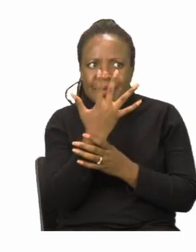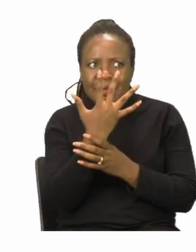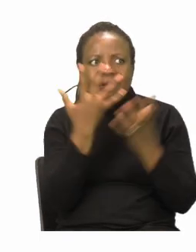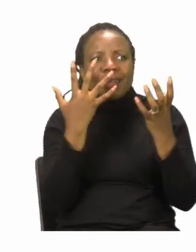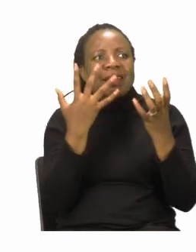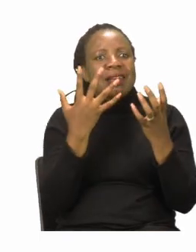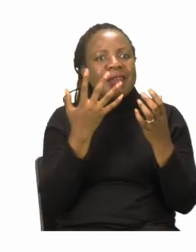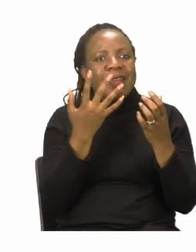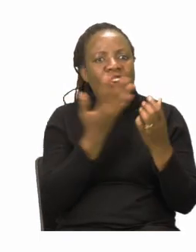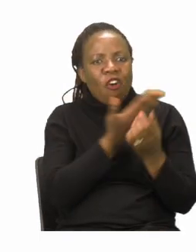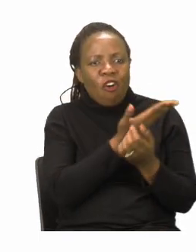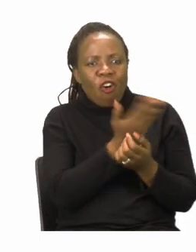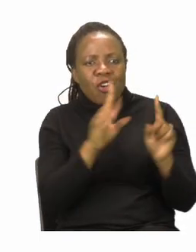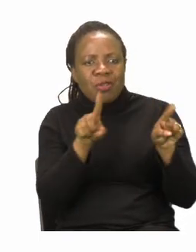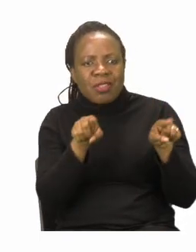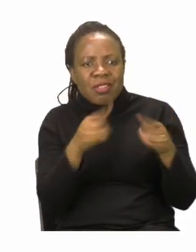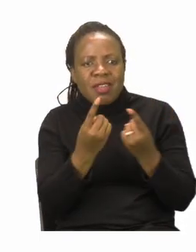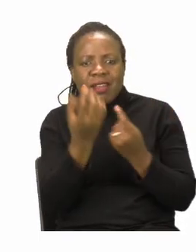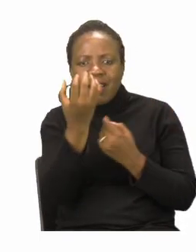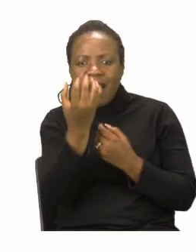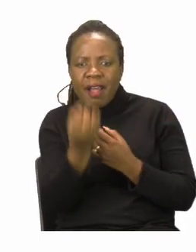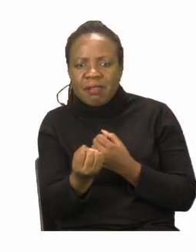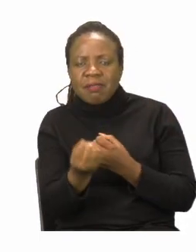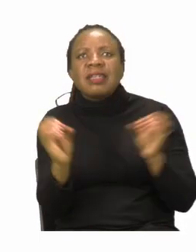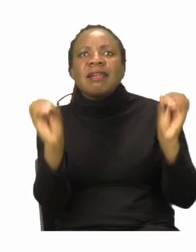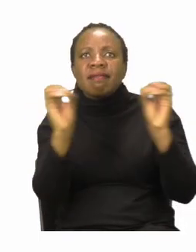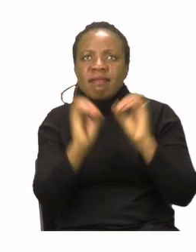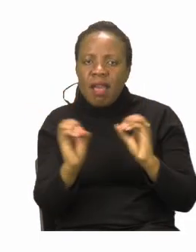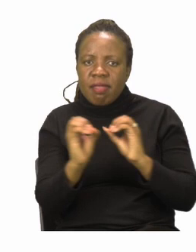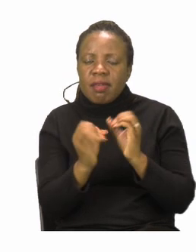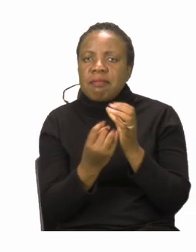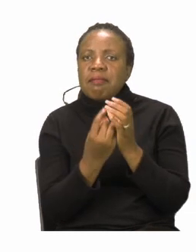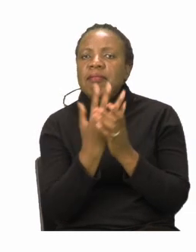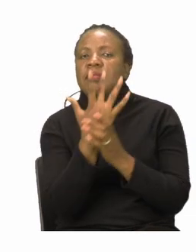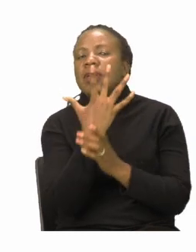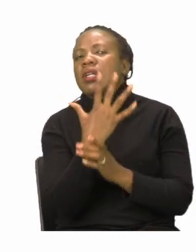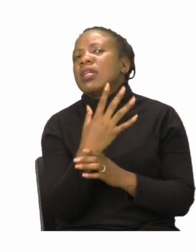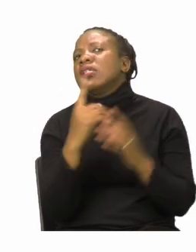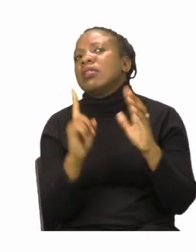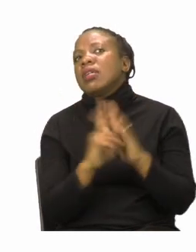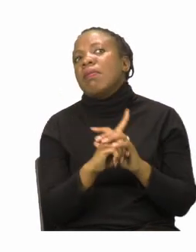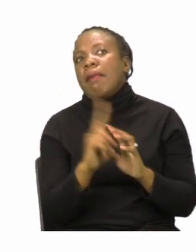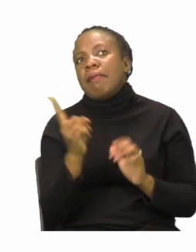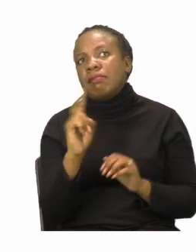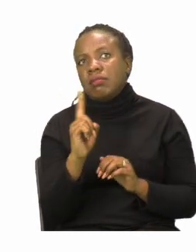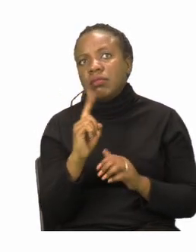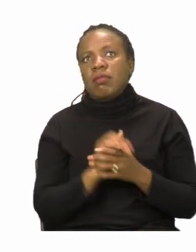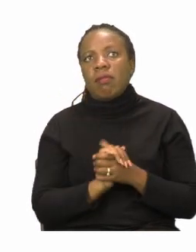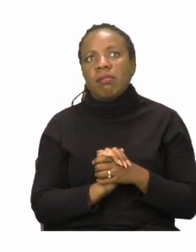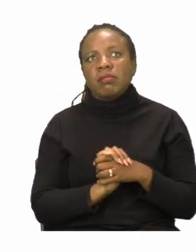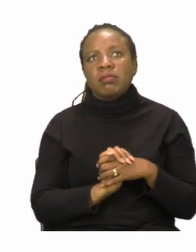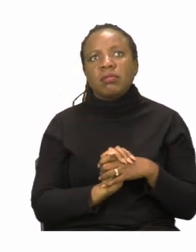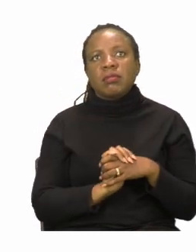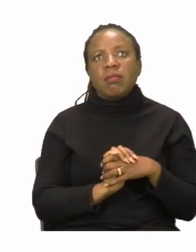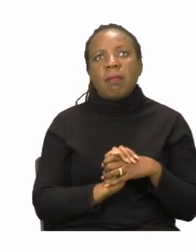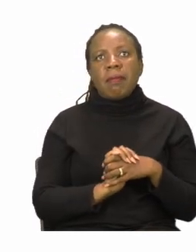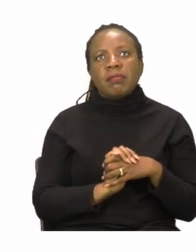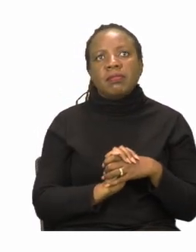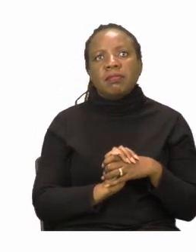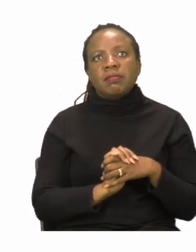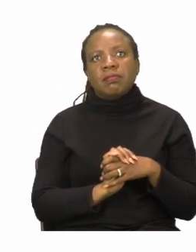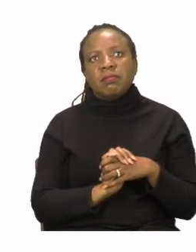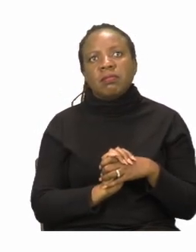6. Order the stages of growth below. Write 1